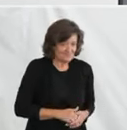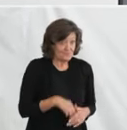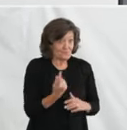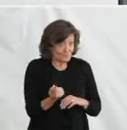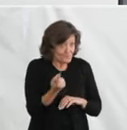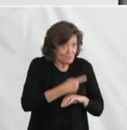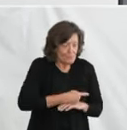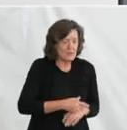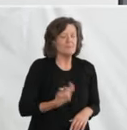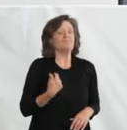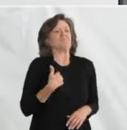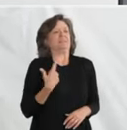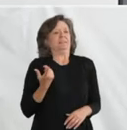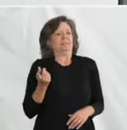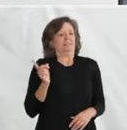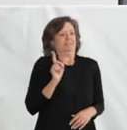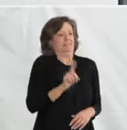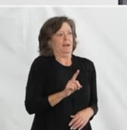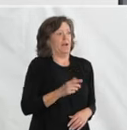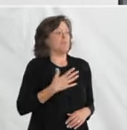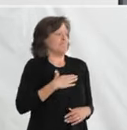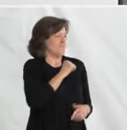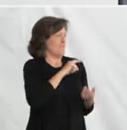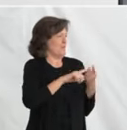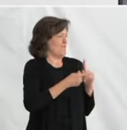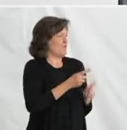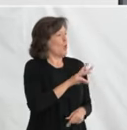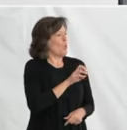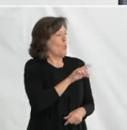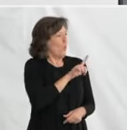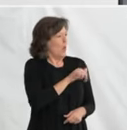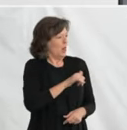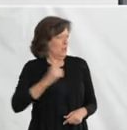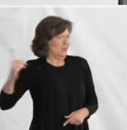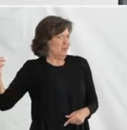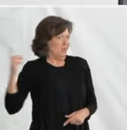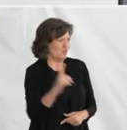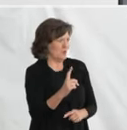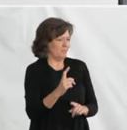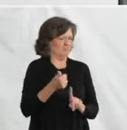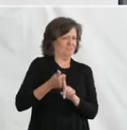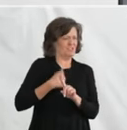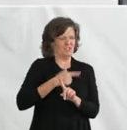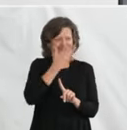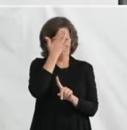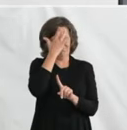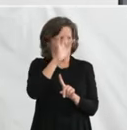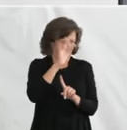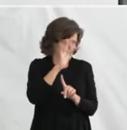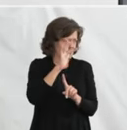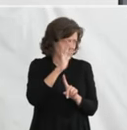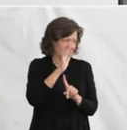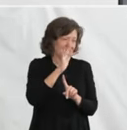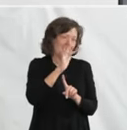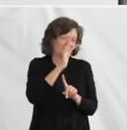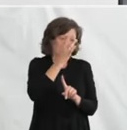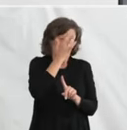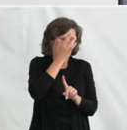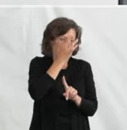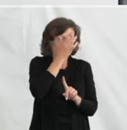my buddy Wally came running in. Now, Wally was sort of the brains of the operation, which isn't saying much.